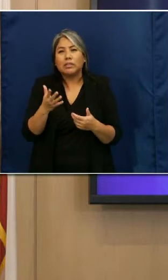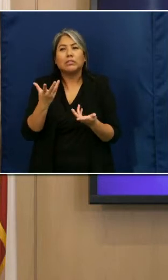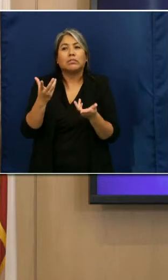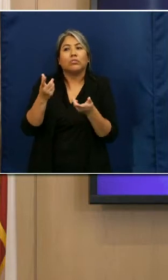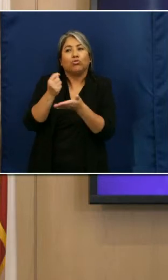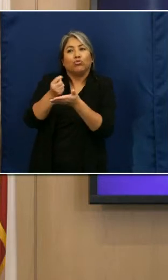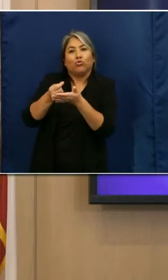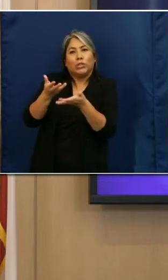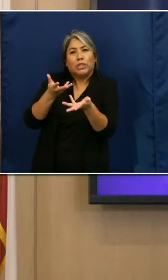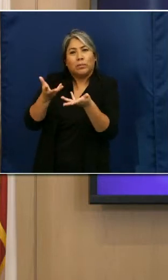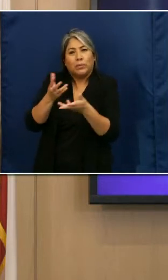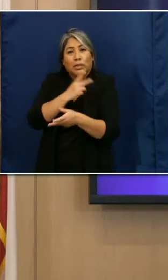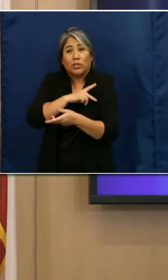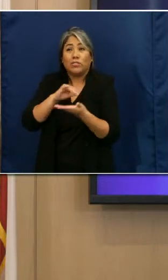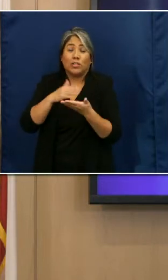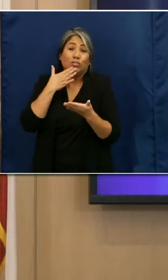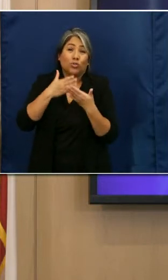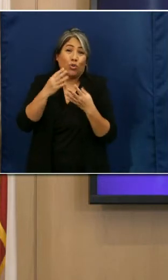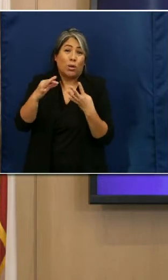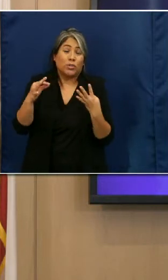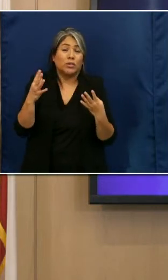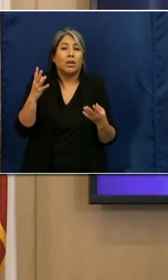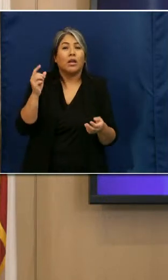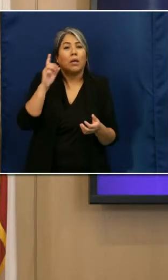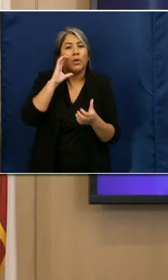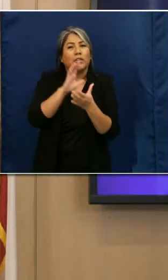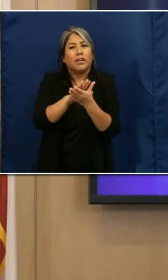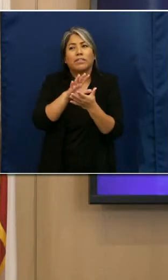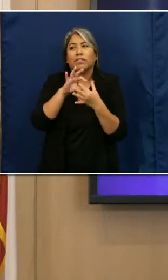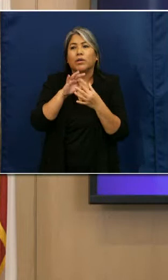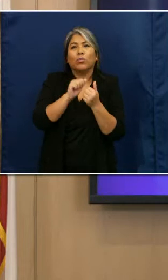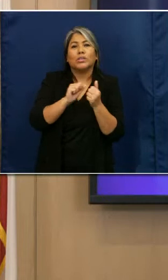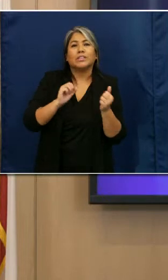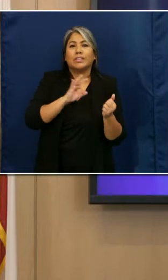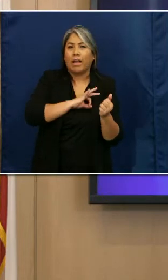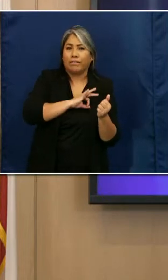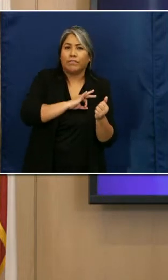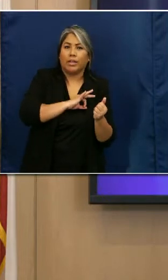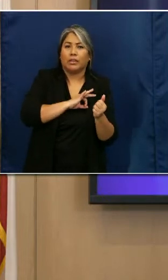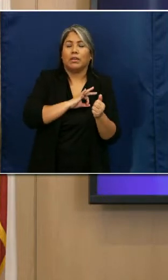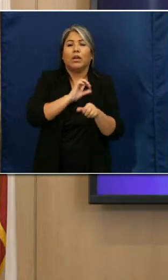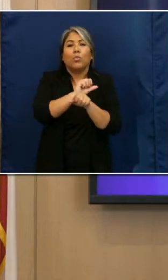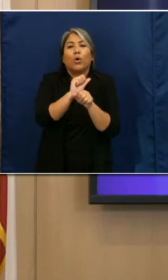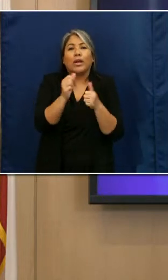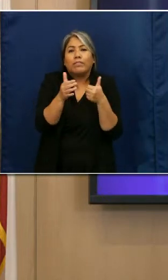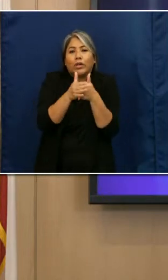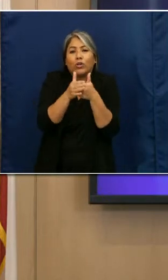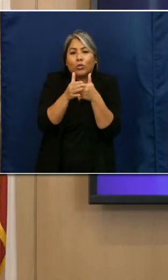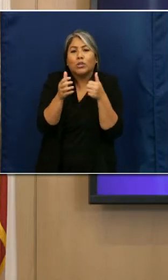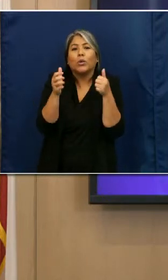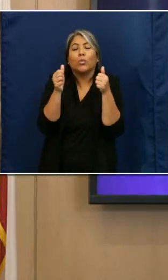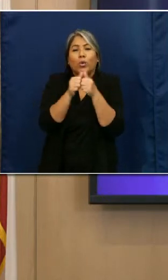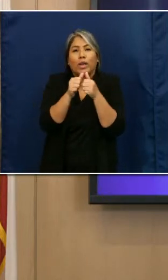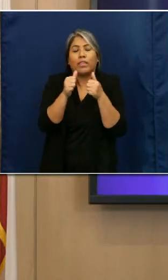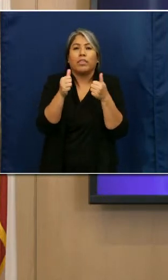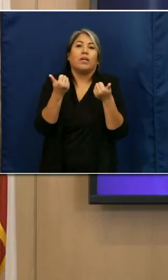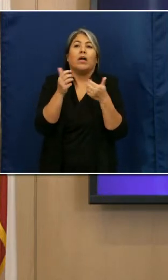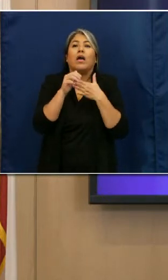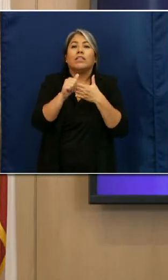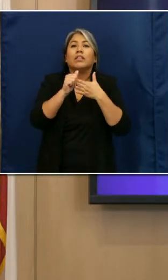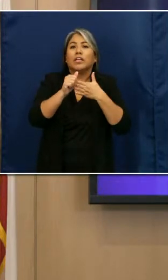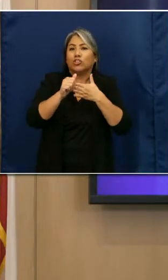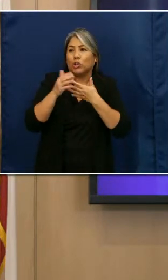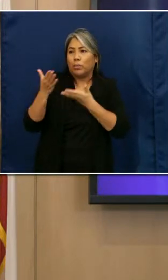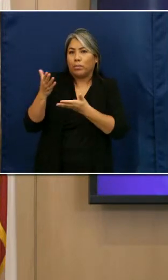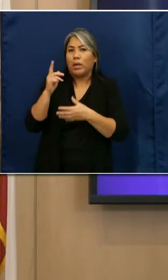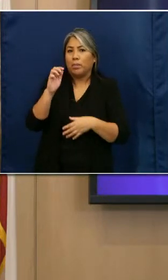these patients. So that is a very good option. And I believe the question had to do with staffing. We're working very closely with the leadership